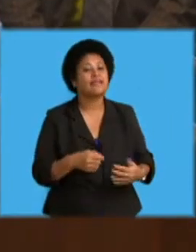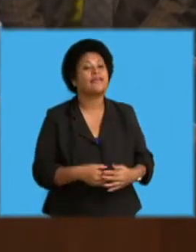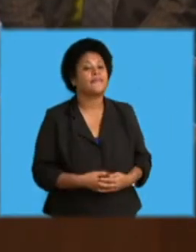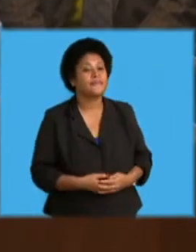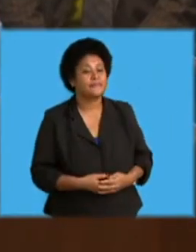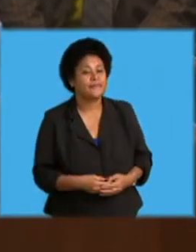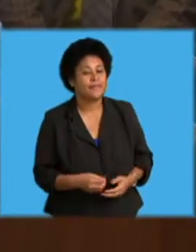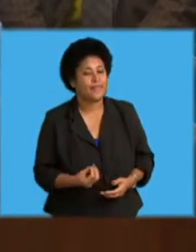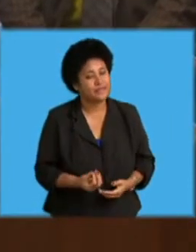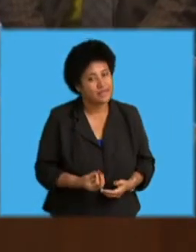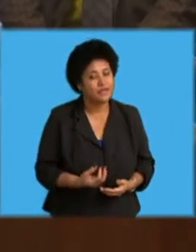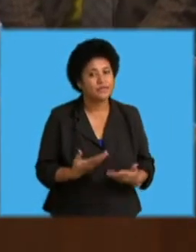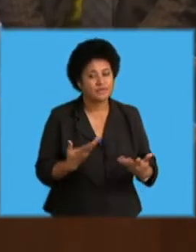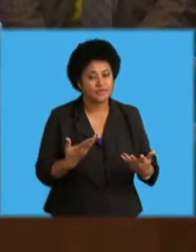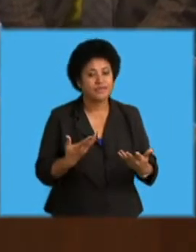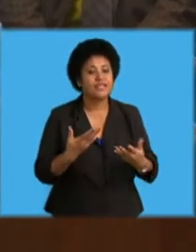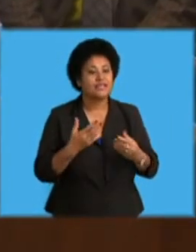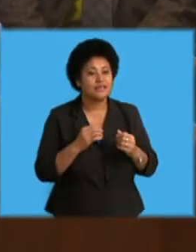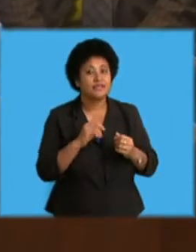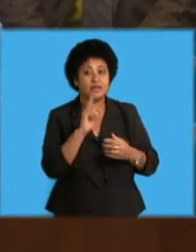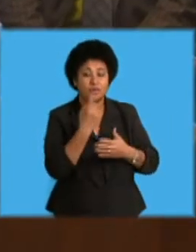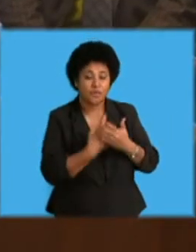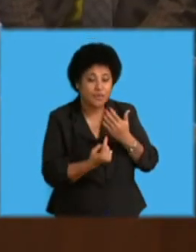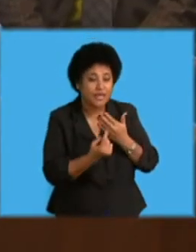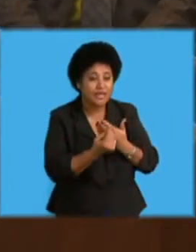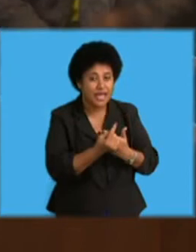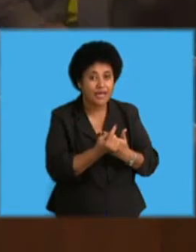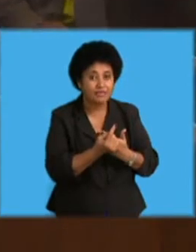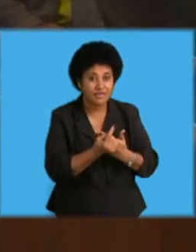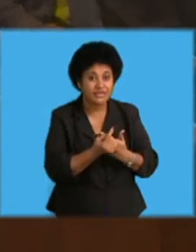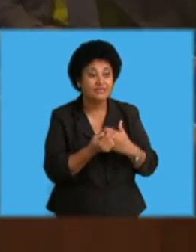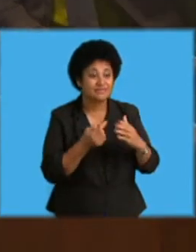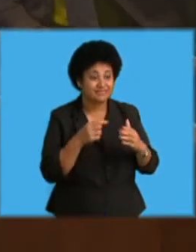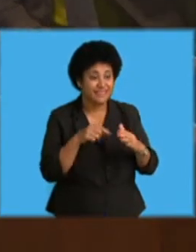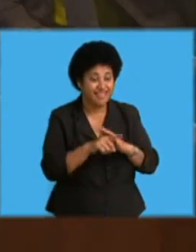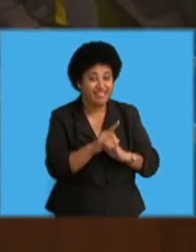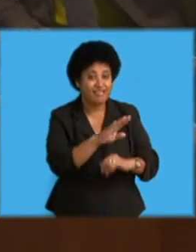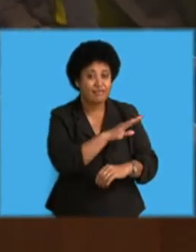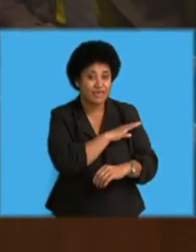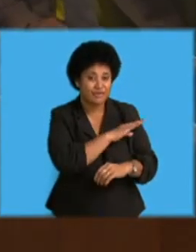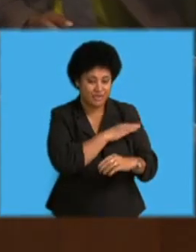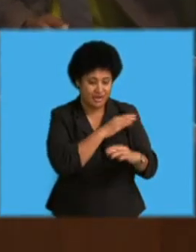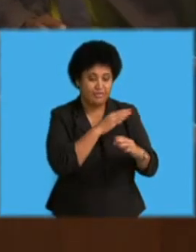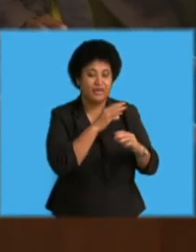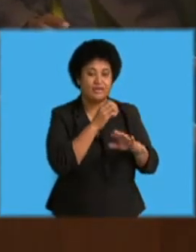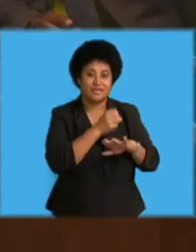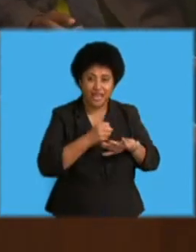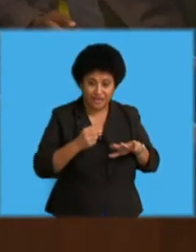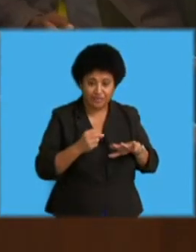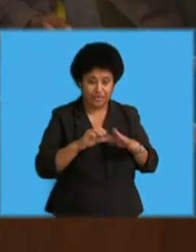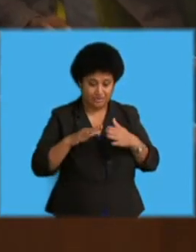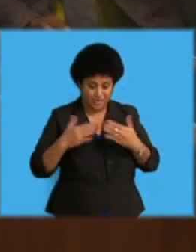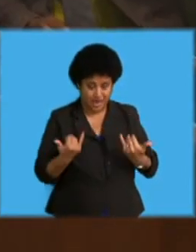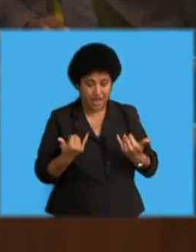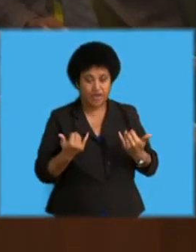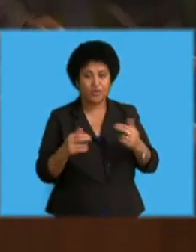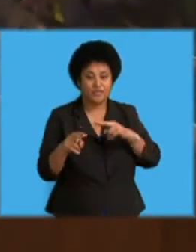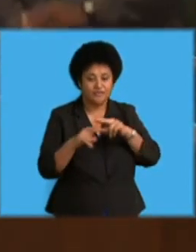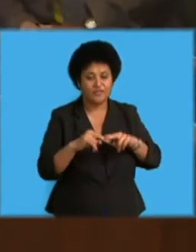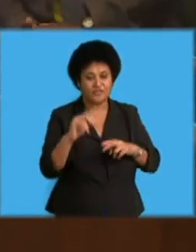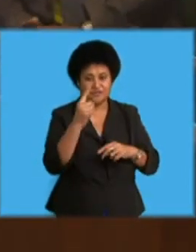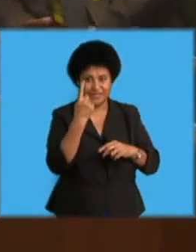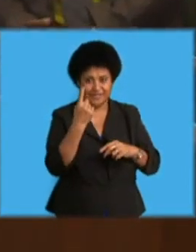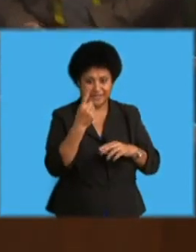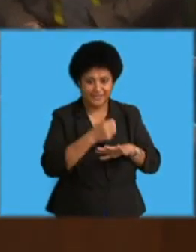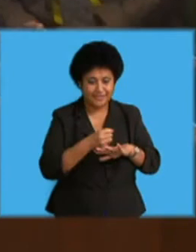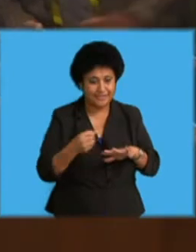of the things that has actually happened both under the Bainimarama government and now the Fiji First government is that we have transformed government's overall expenditure